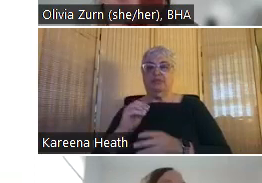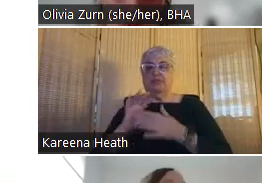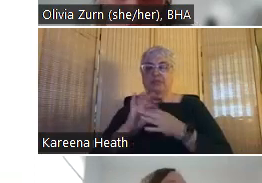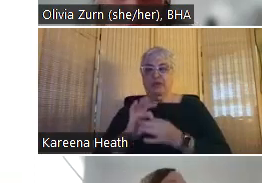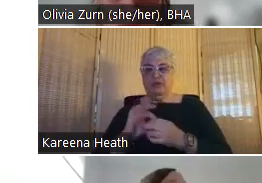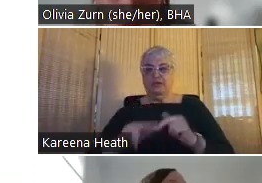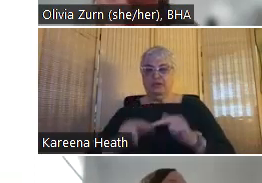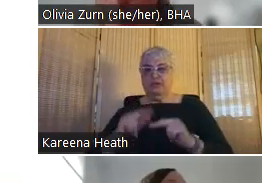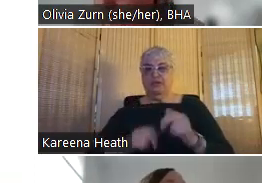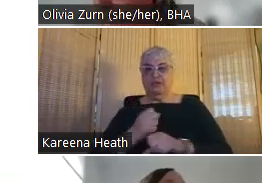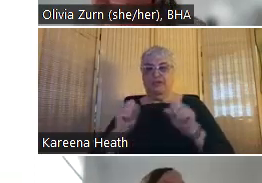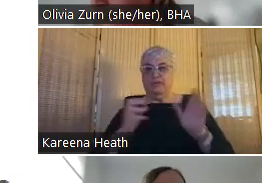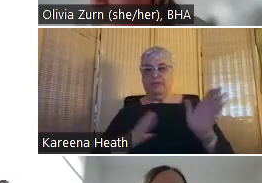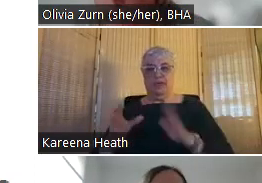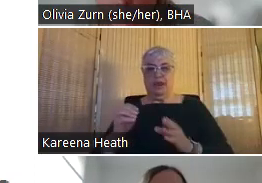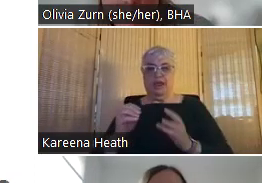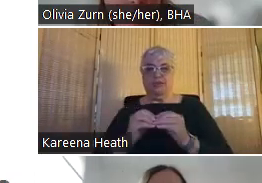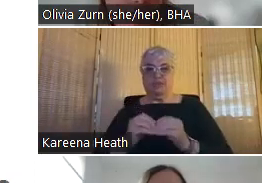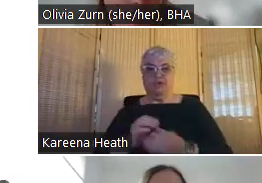safety planning, and more.